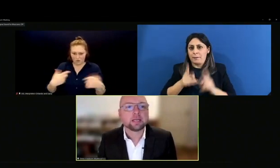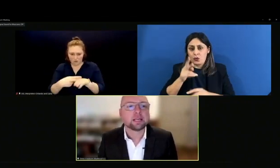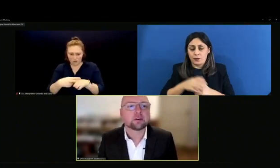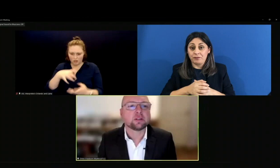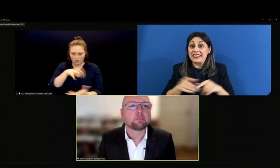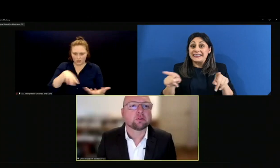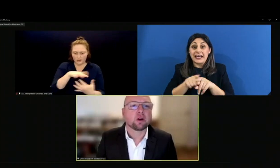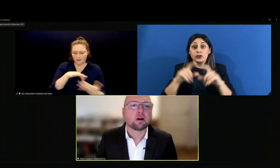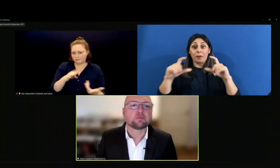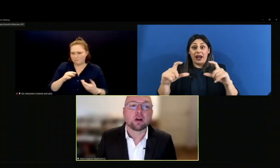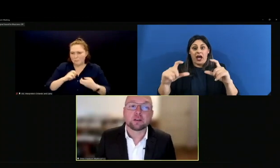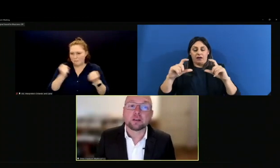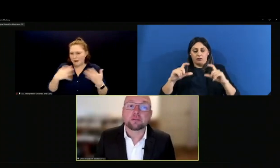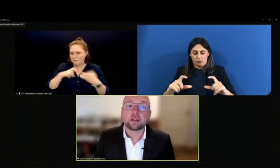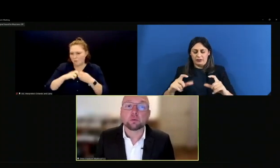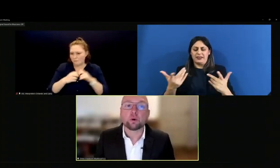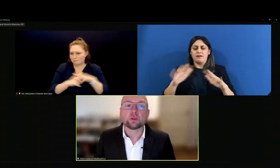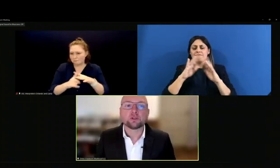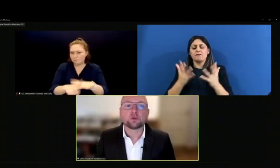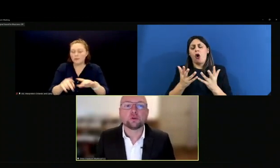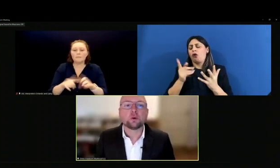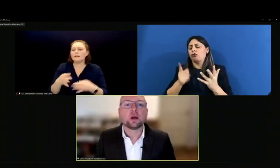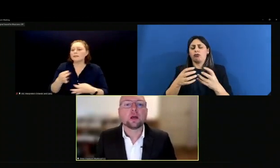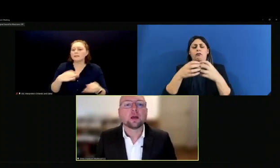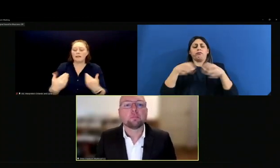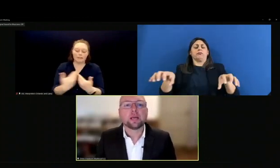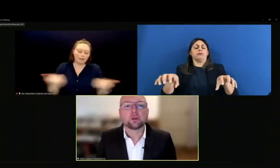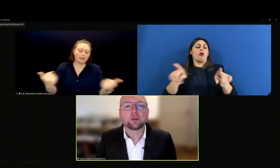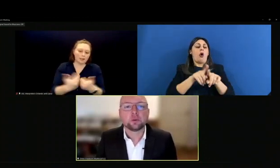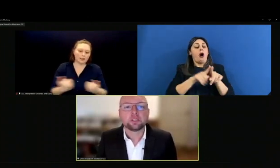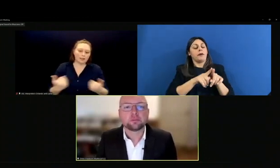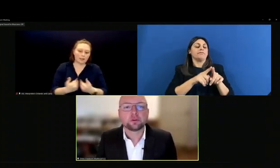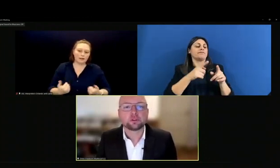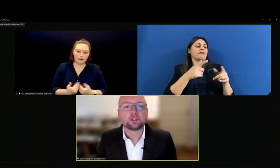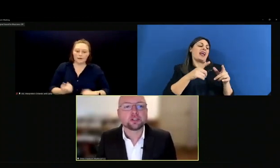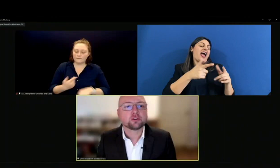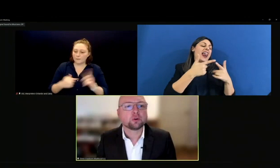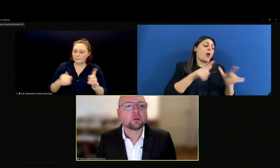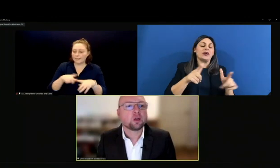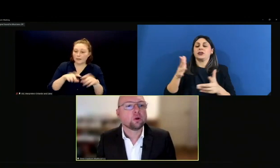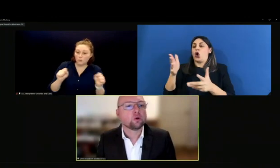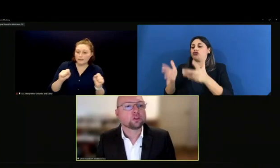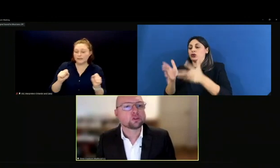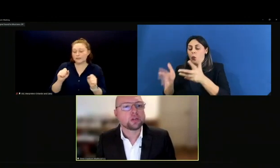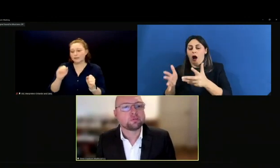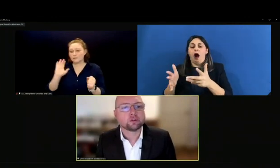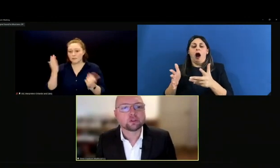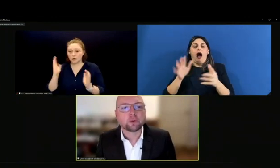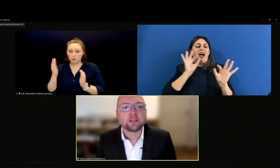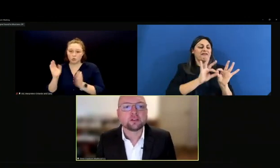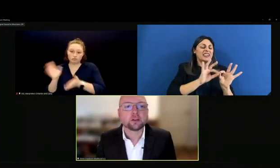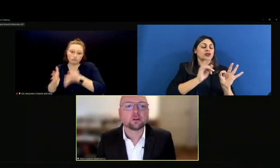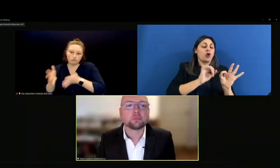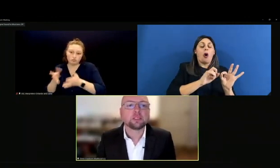And a bit later in that paragraph, rather than dividing the world into two based on linguistic versus gestural or discrete